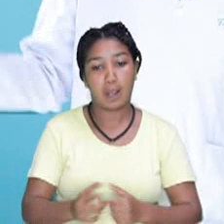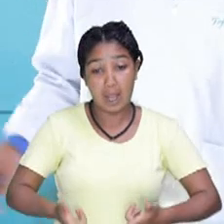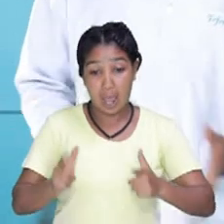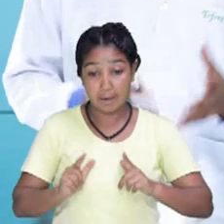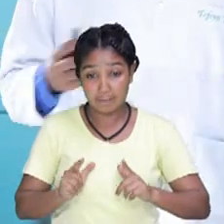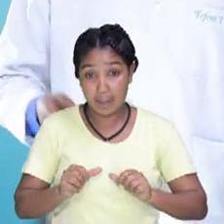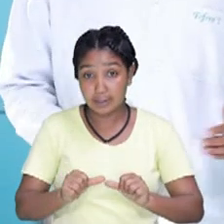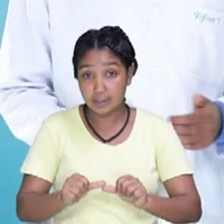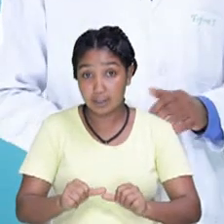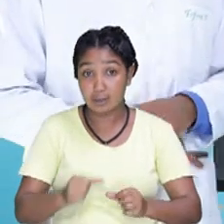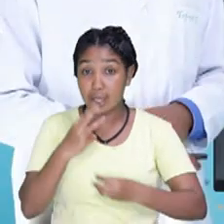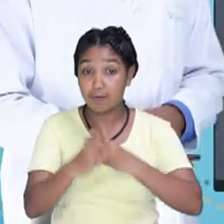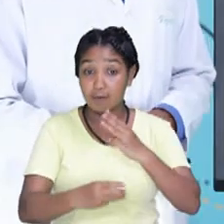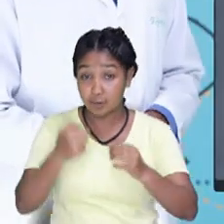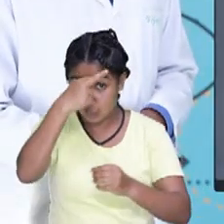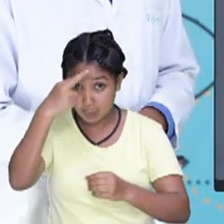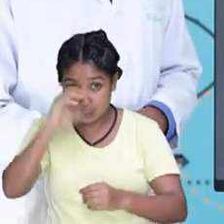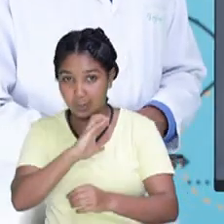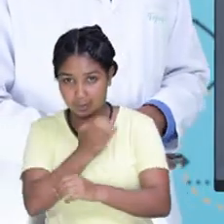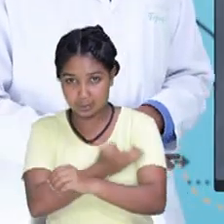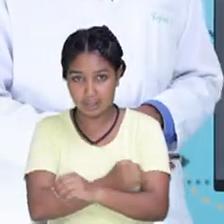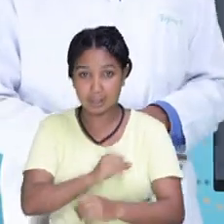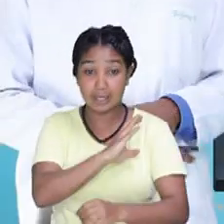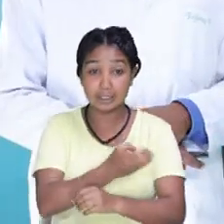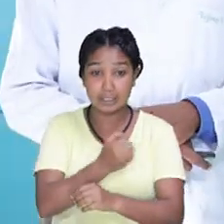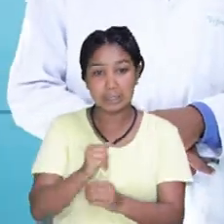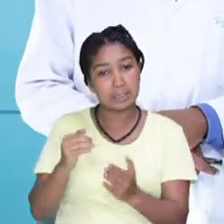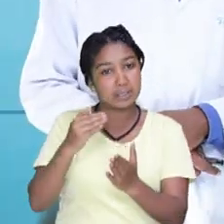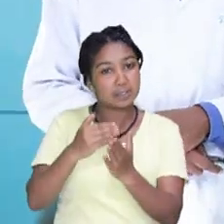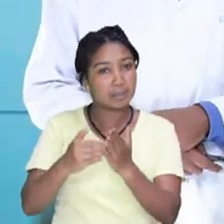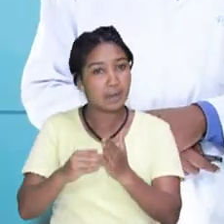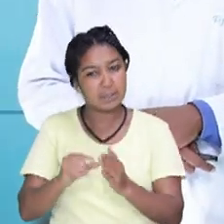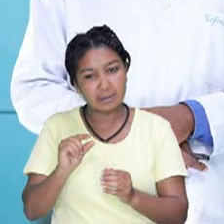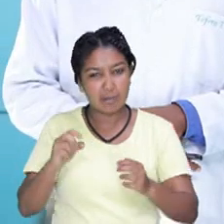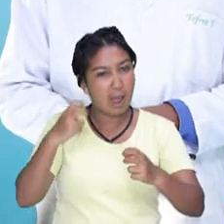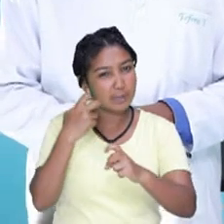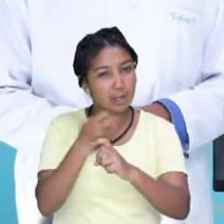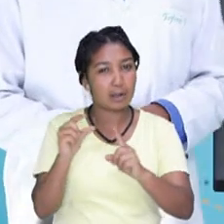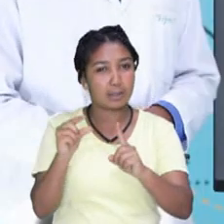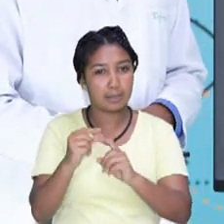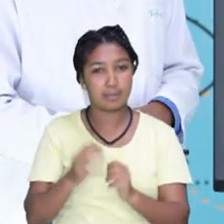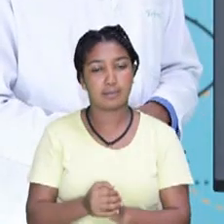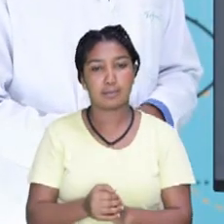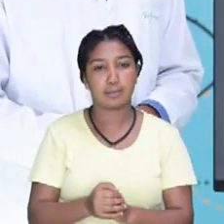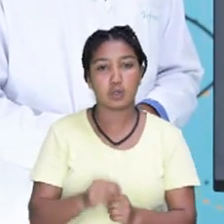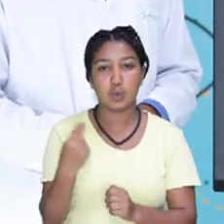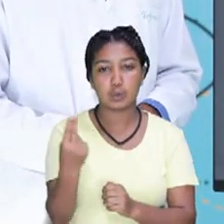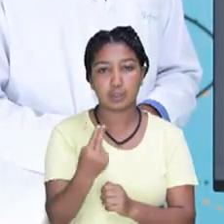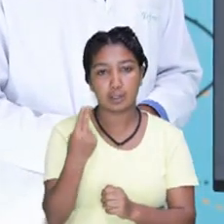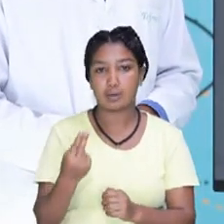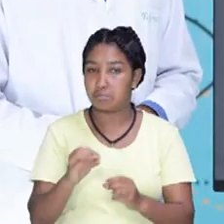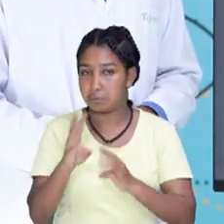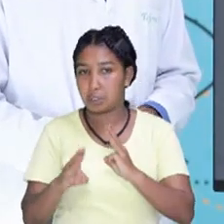life exists in the universe due to energy, and energy sometimes it's an abstract term, but commonly used